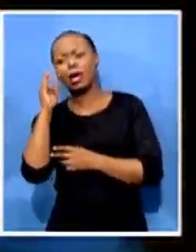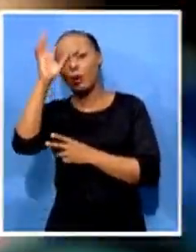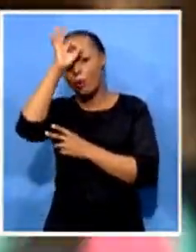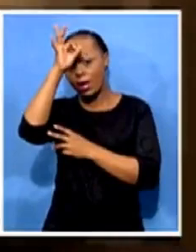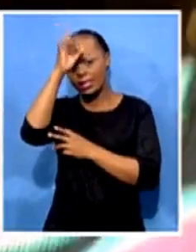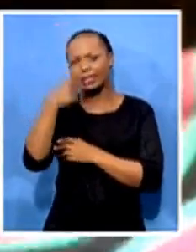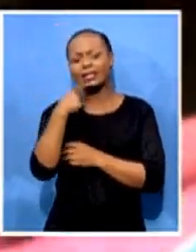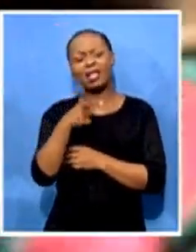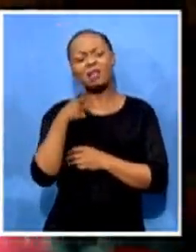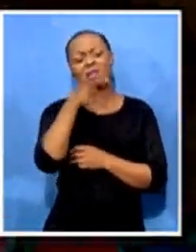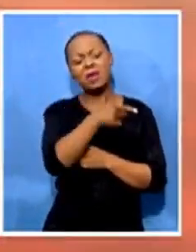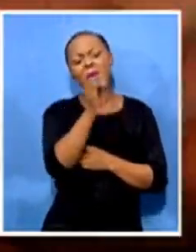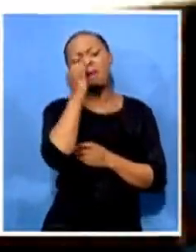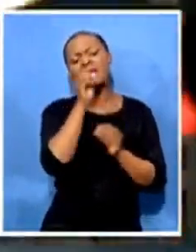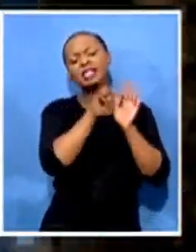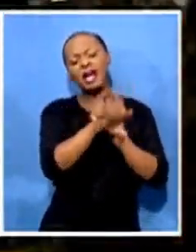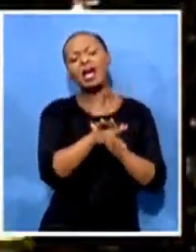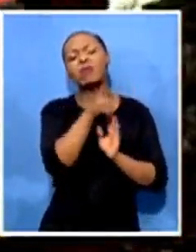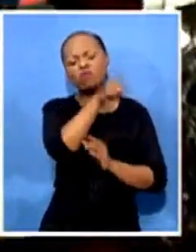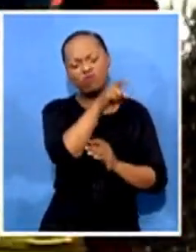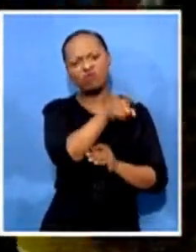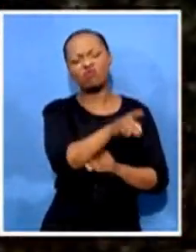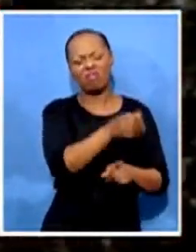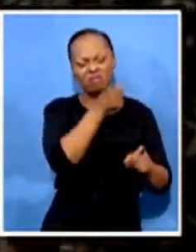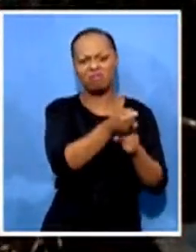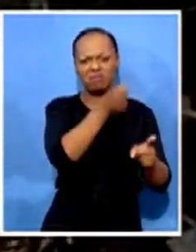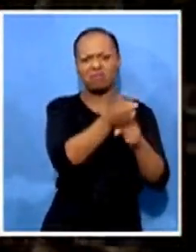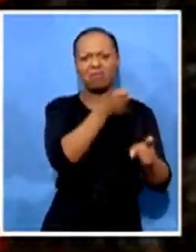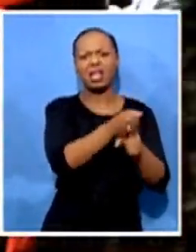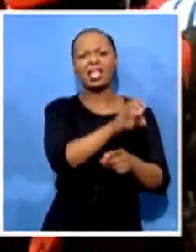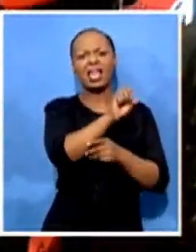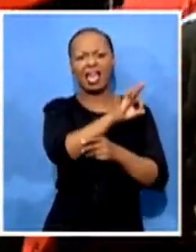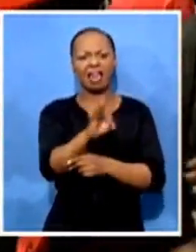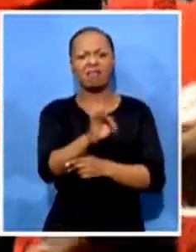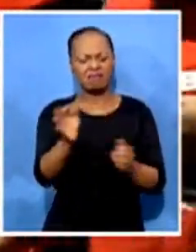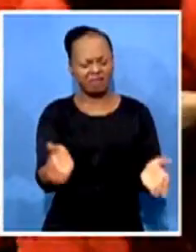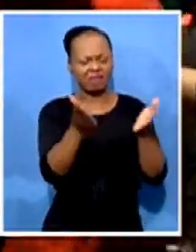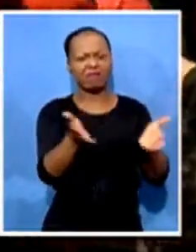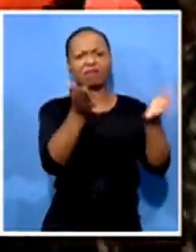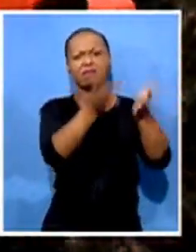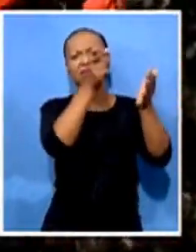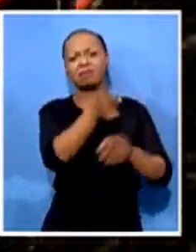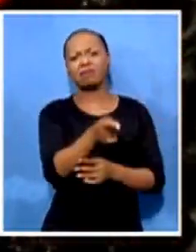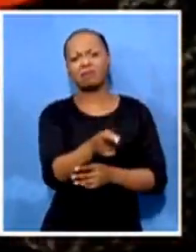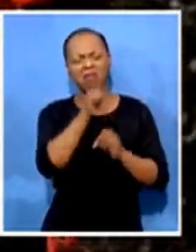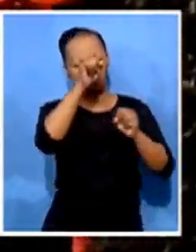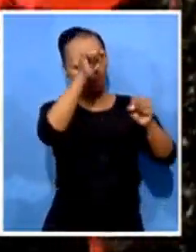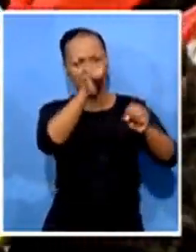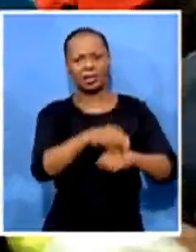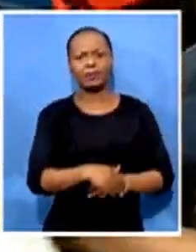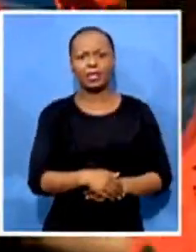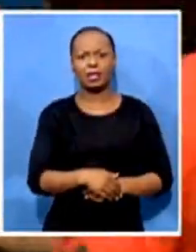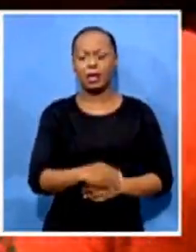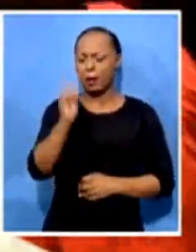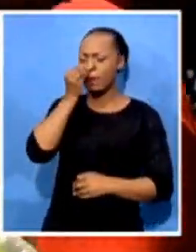provoking the EFF protesters, and vice versa. We heard some media say, no, we're here doing our jobs. We're here to cover a